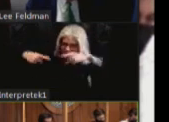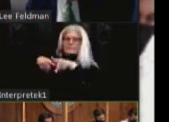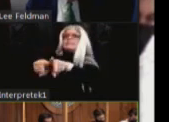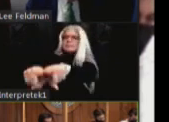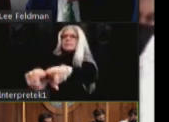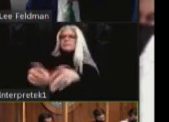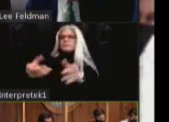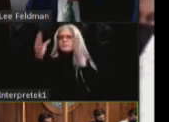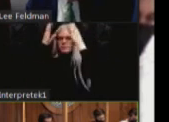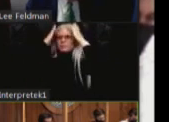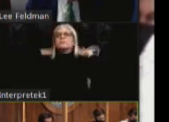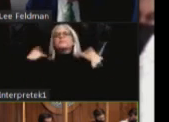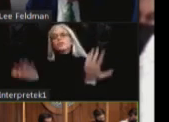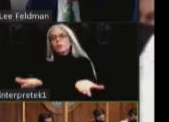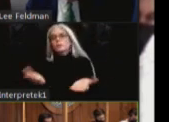what's that old phrase?